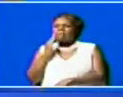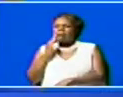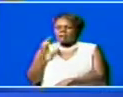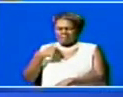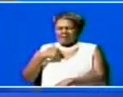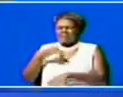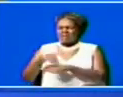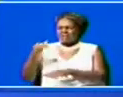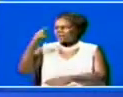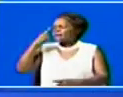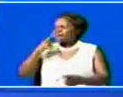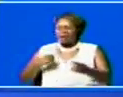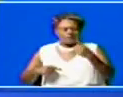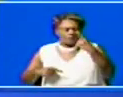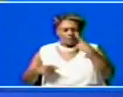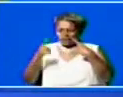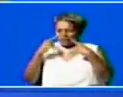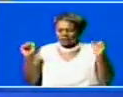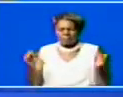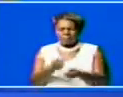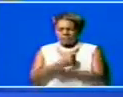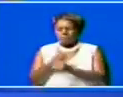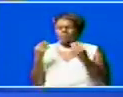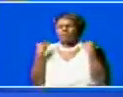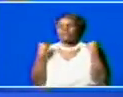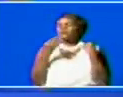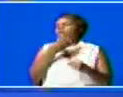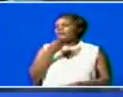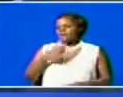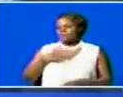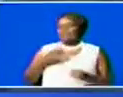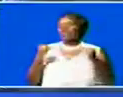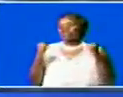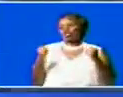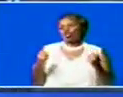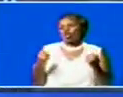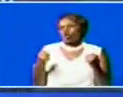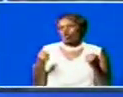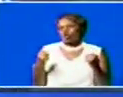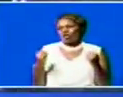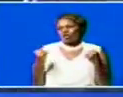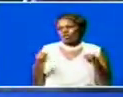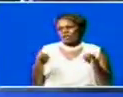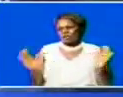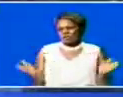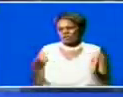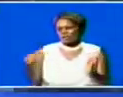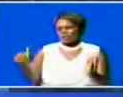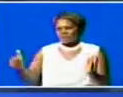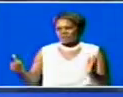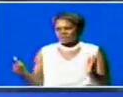very affected, she cried a lot, she couldn't sleep that night. But my father was brave, he was, you know, trying to encourage others